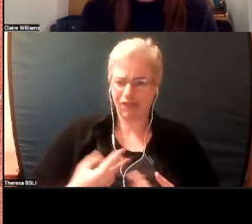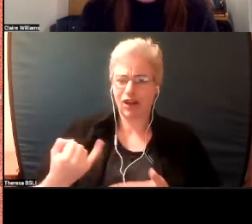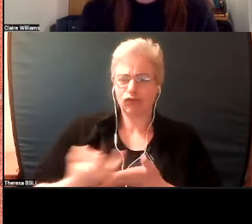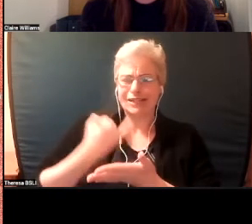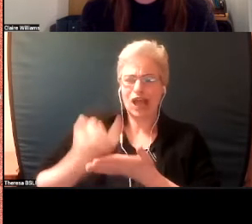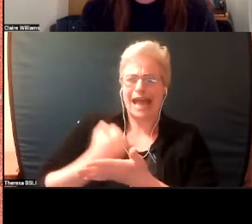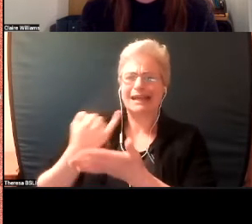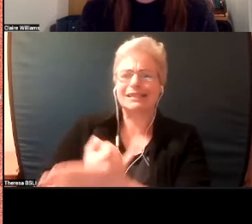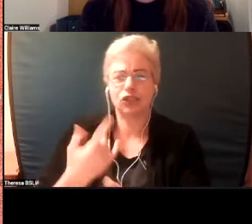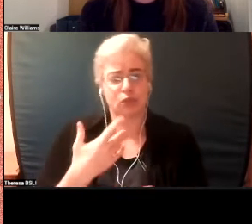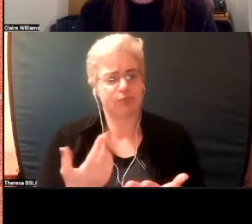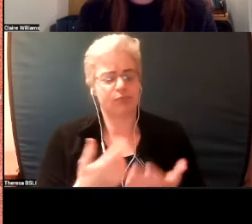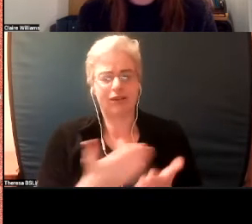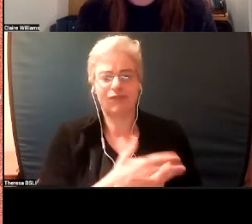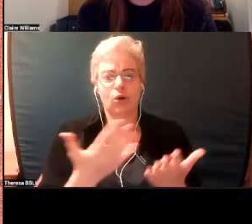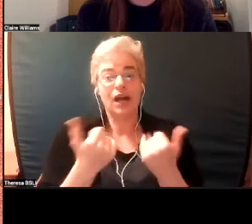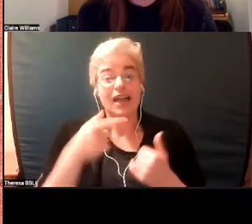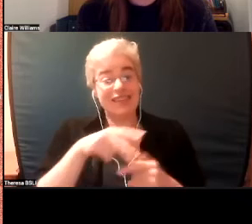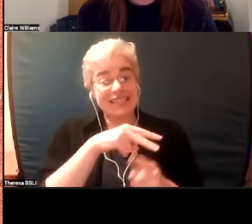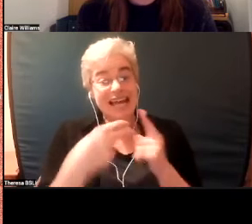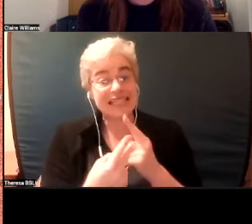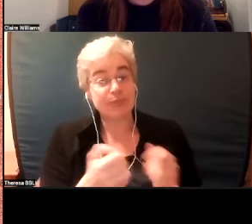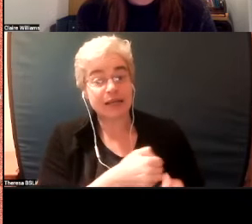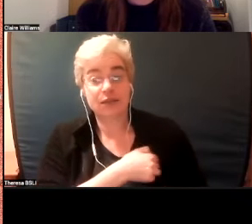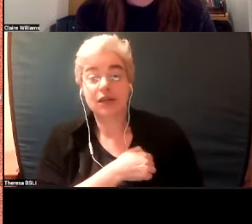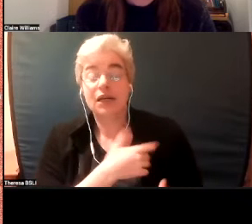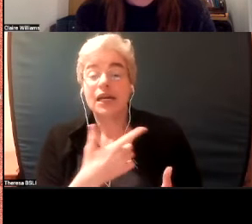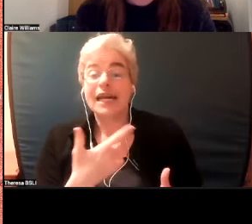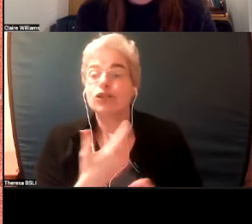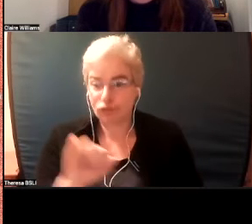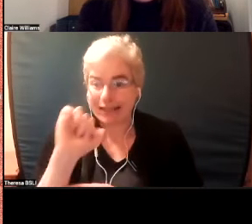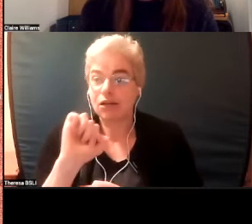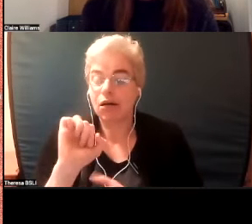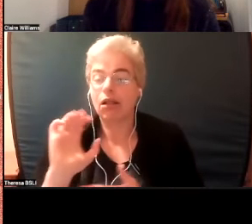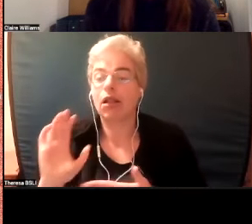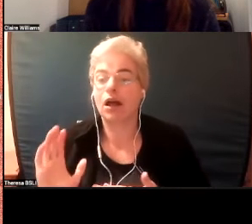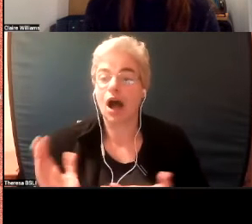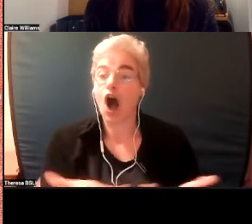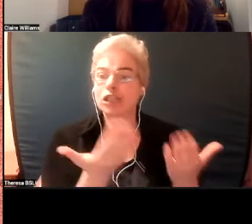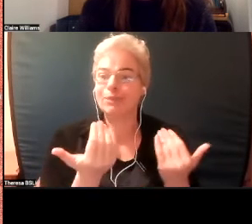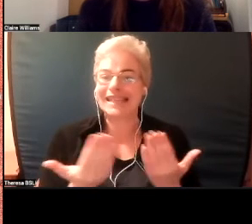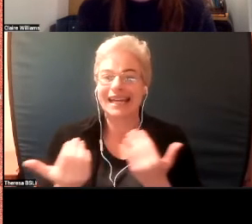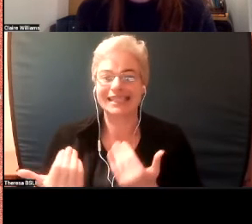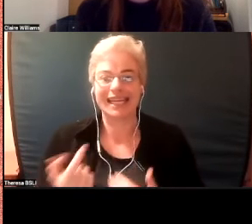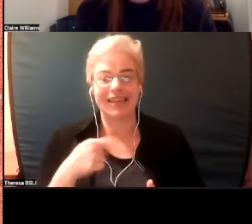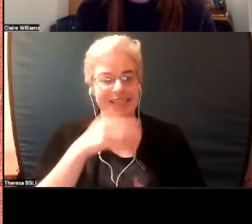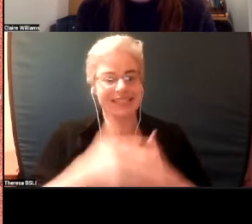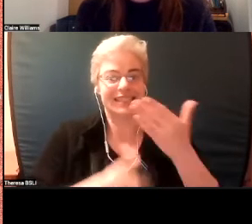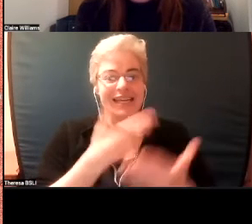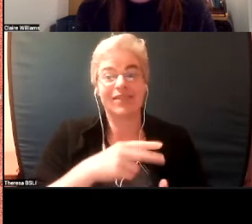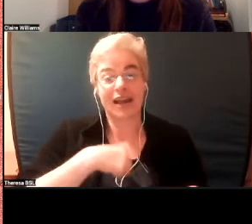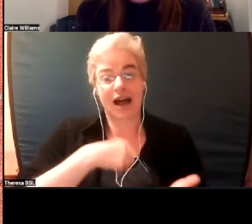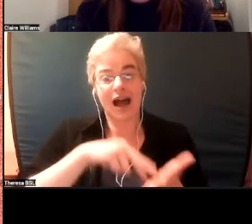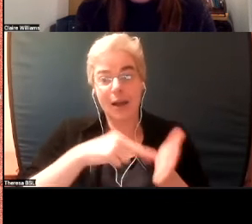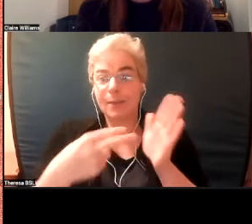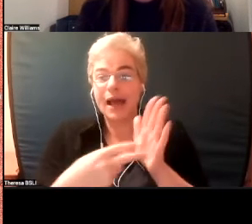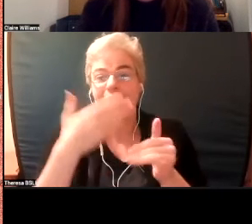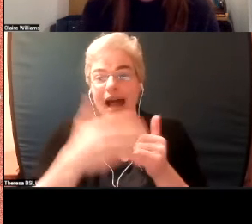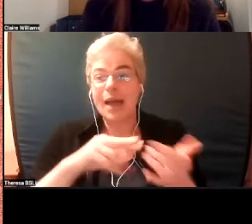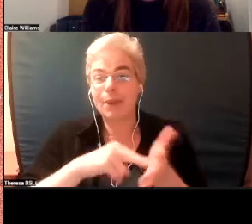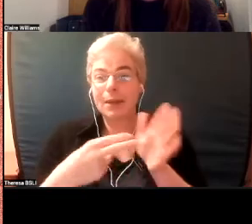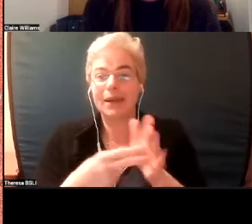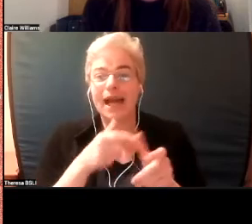welcome. This aspect of solidarity is therefore radical hospitality, and it's with this description that I end my planned